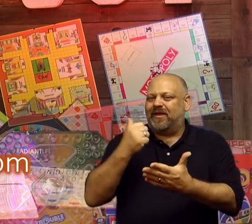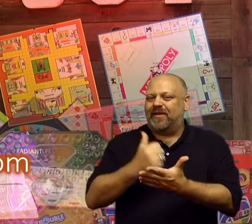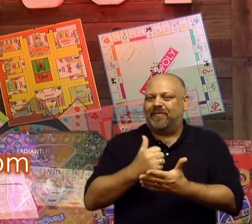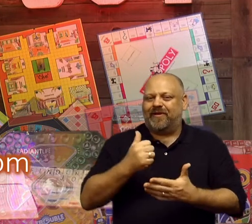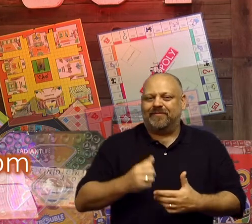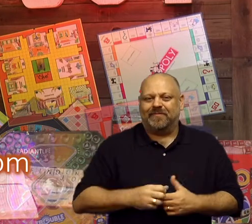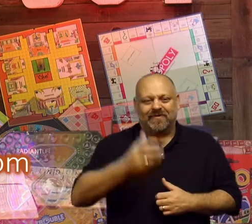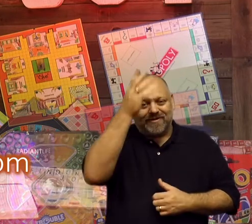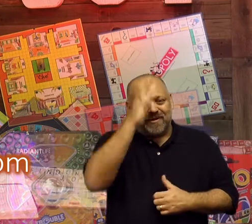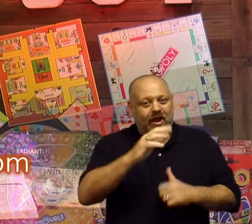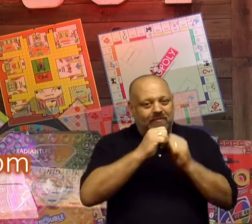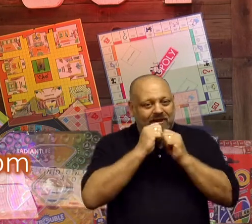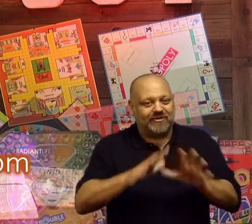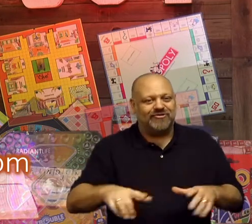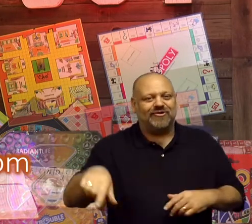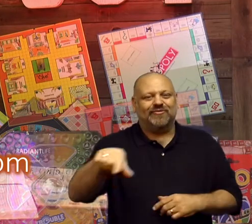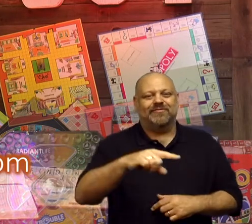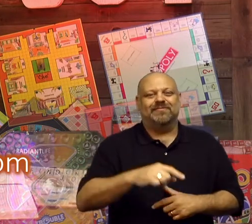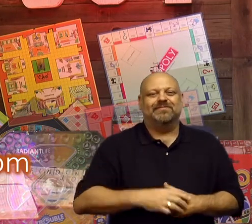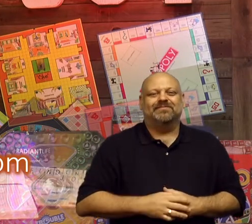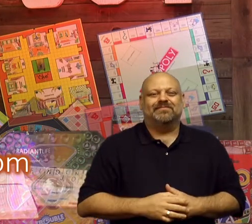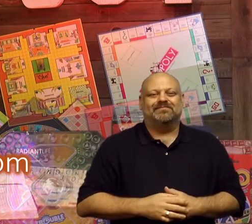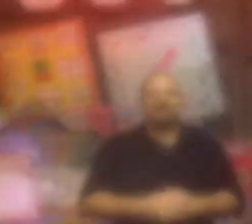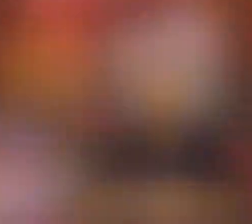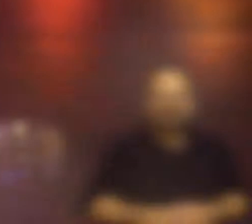name, amen. God bless you.